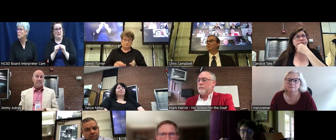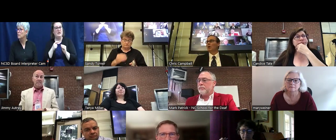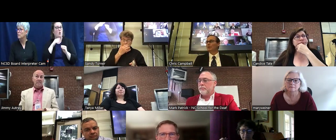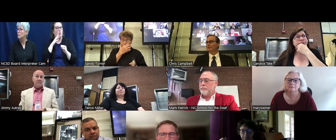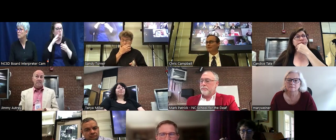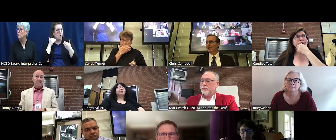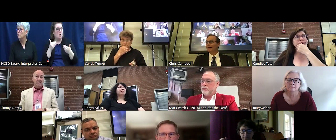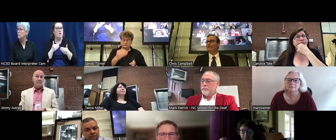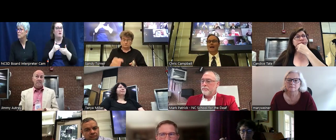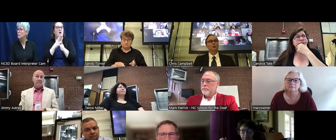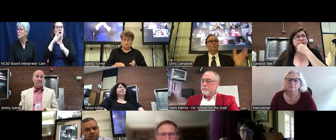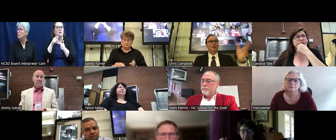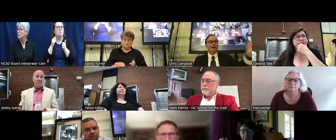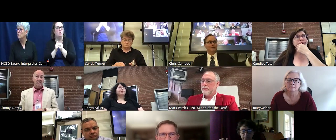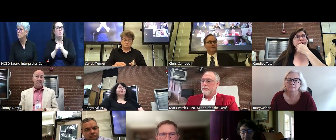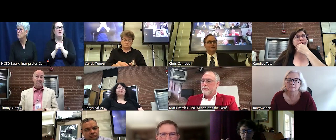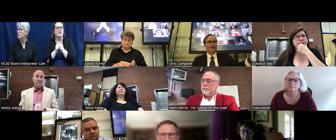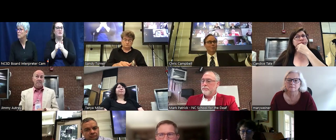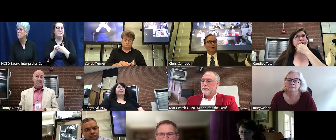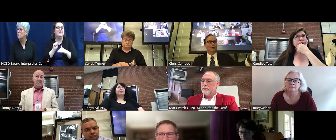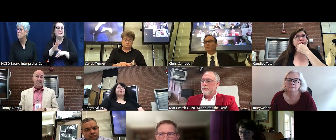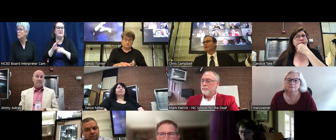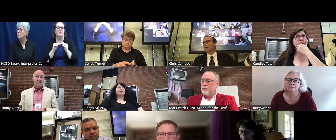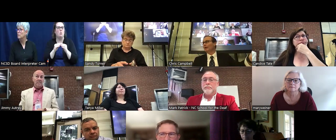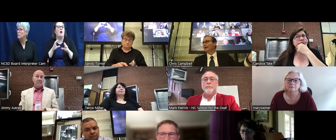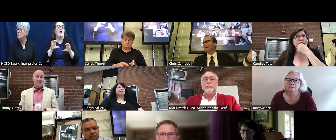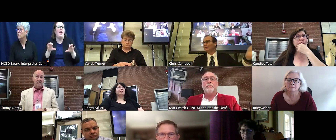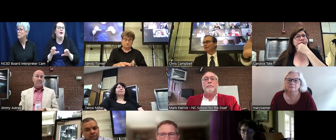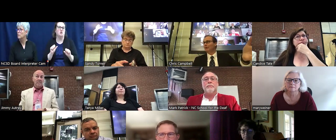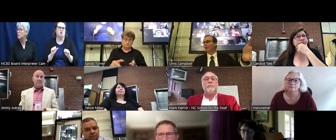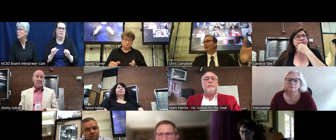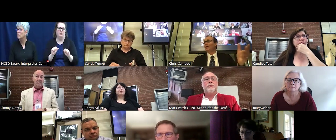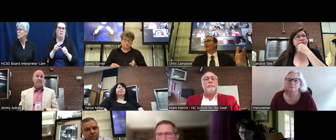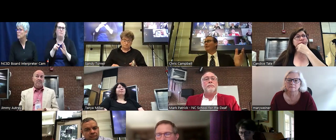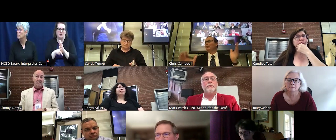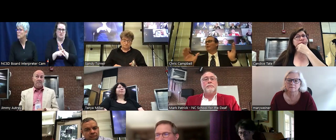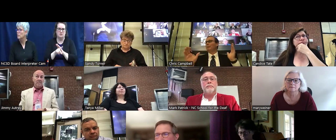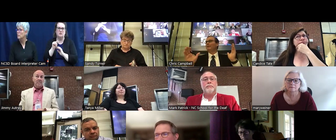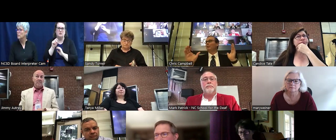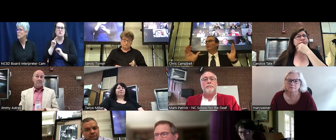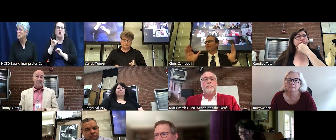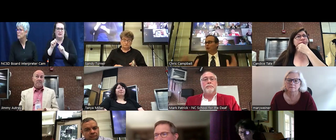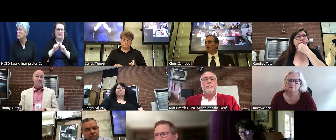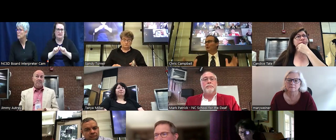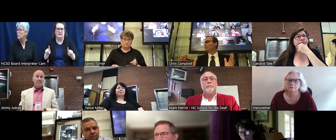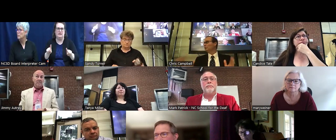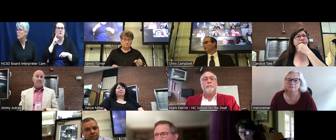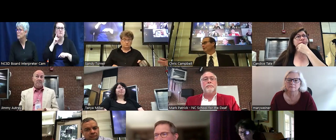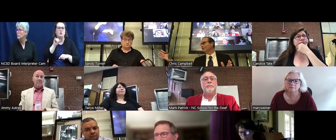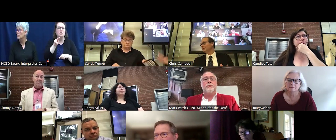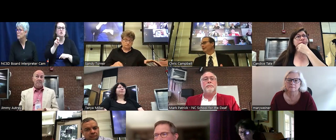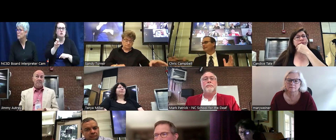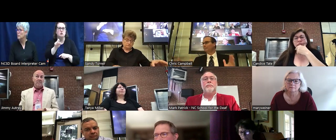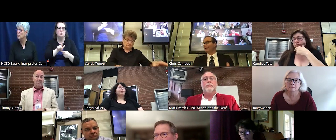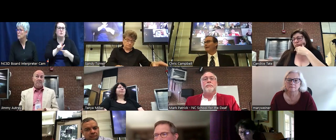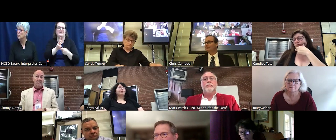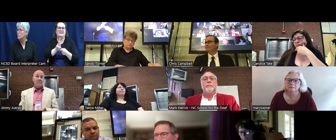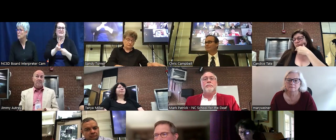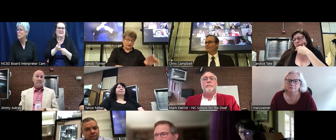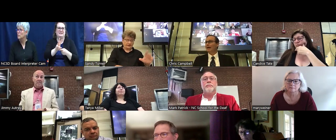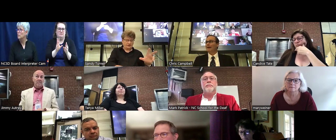a smaller set of actual policies that I'll work with Ms. Tanya to get to you that would be for the June 26th